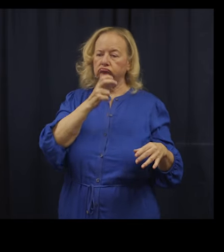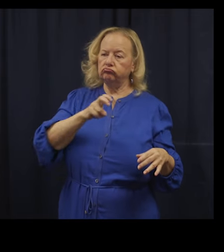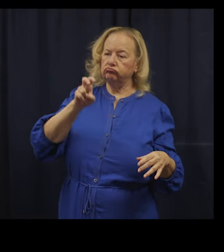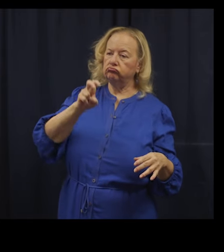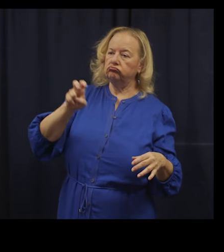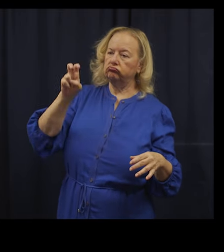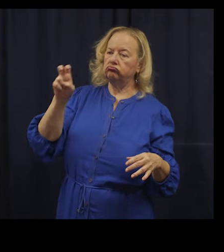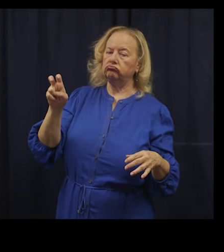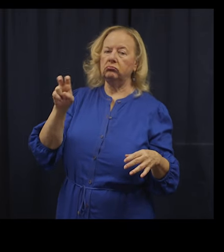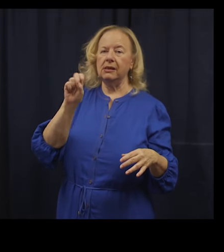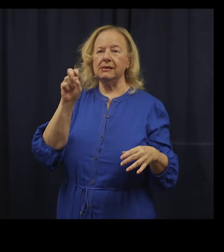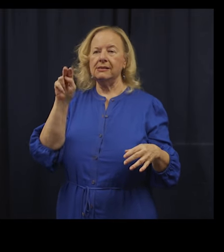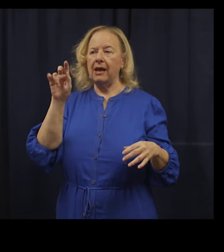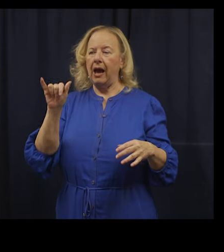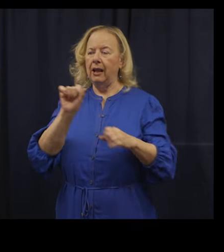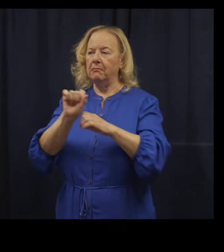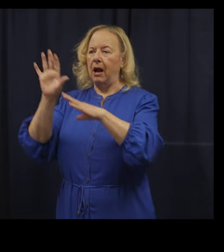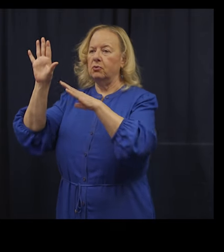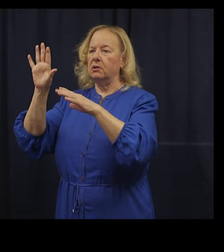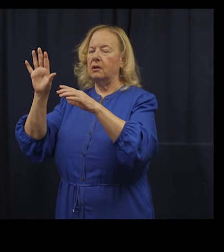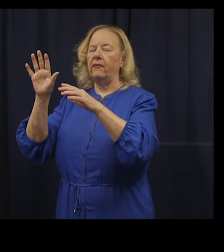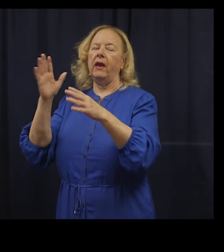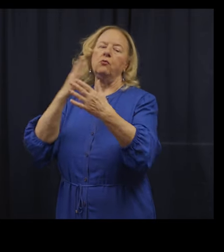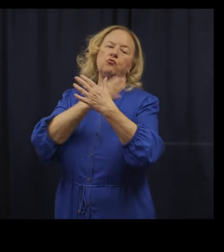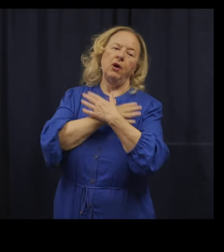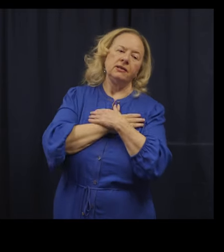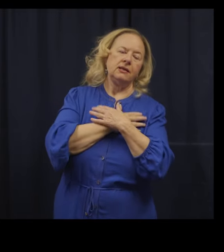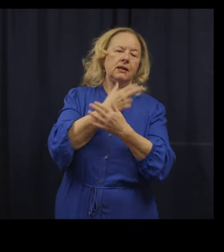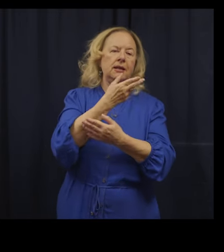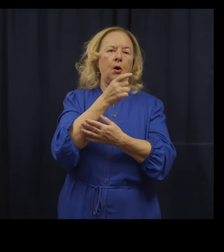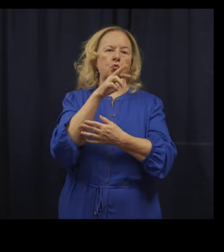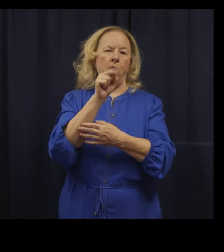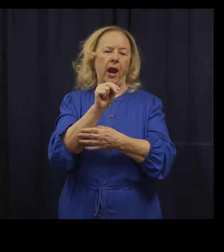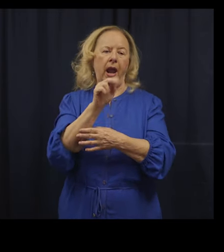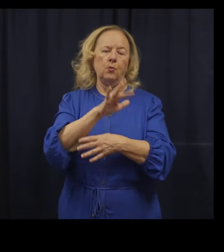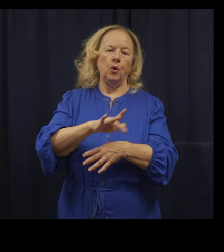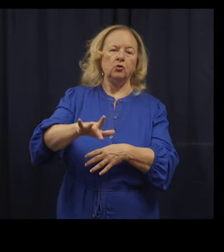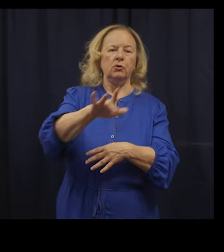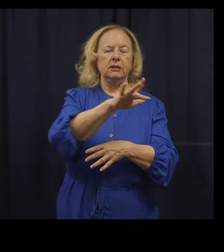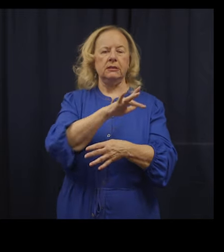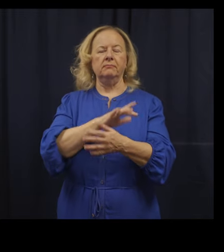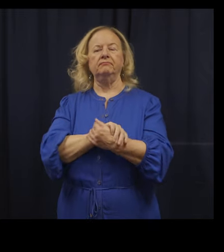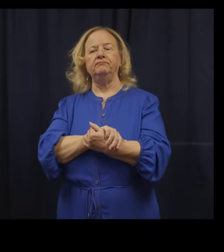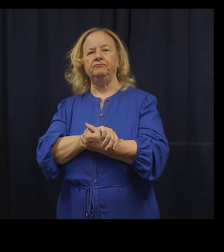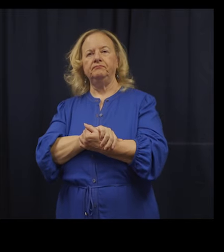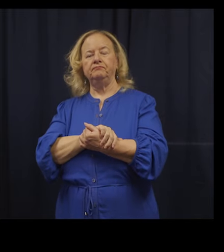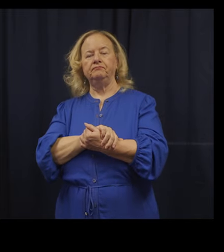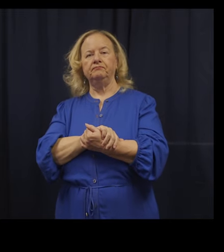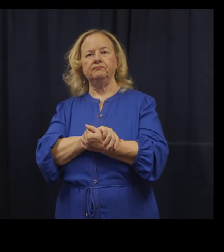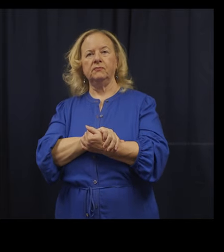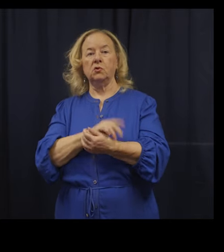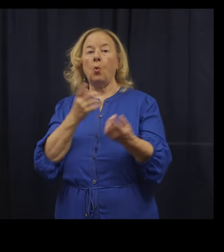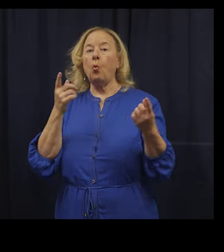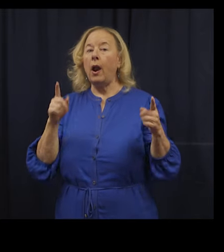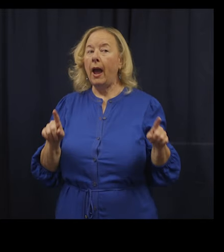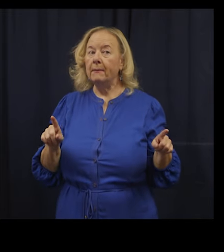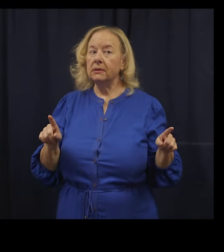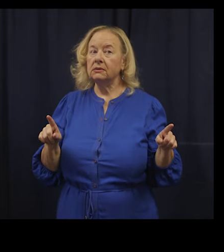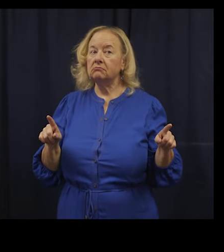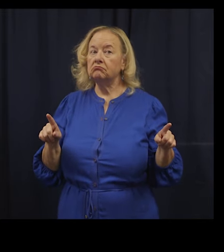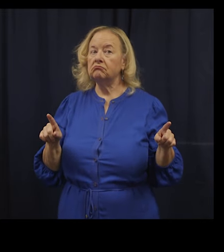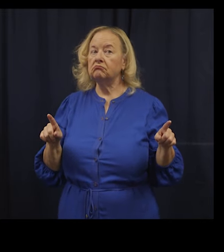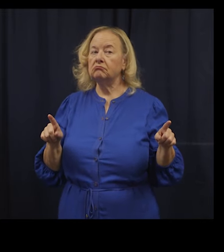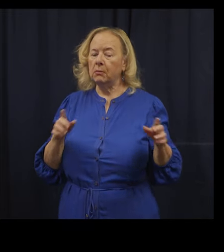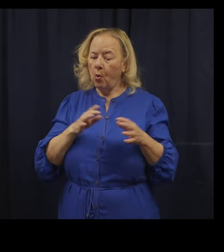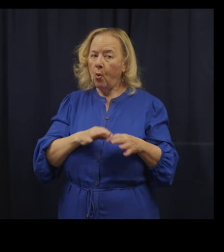wilderness of Sinai, and the cloud rested in the wilderness of Paran. Okay, so now watch what happens. This